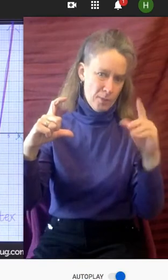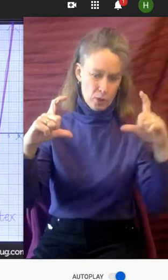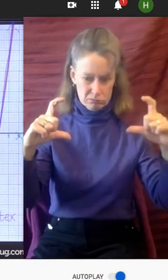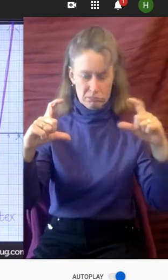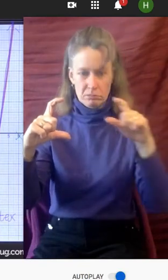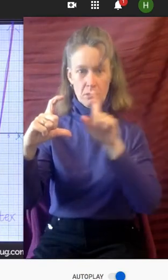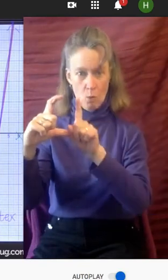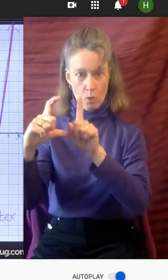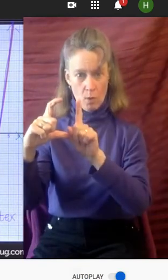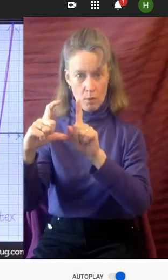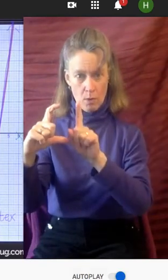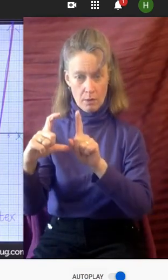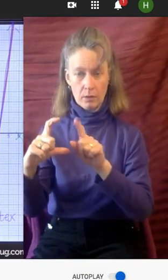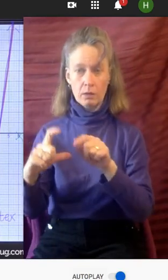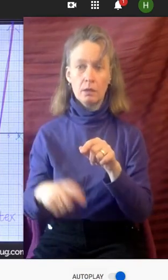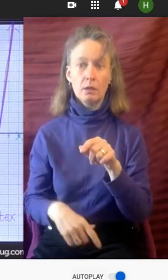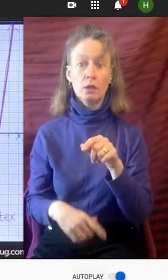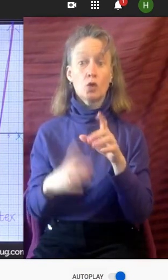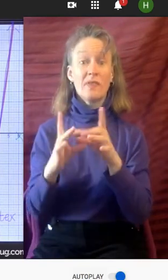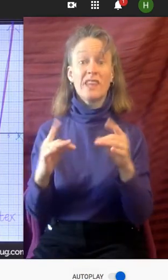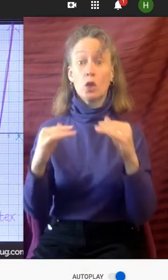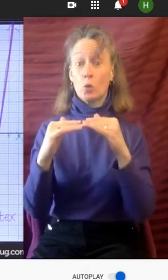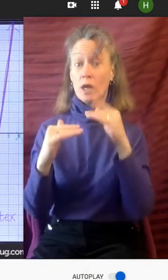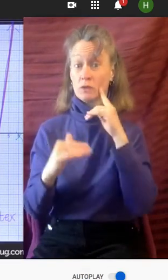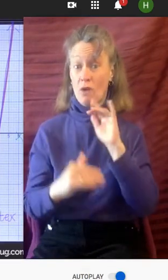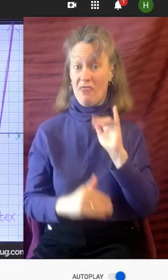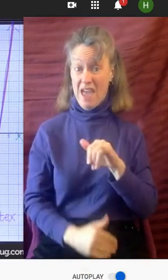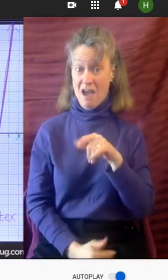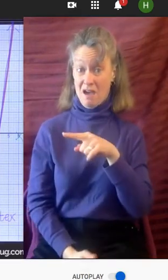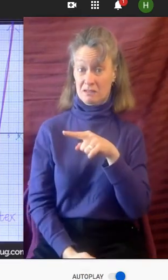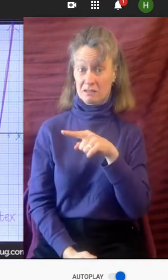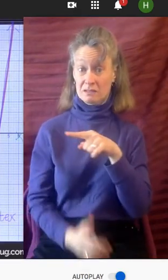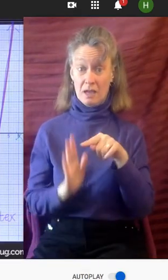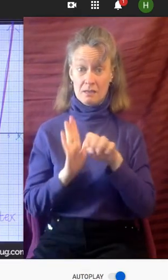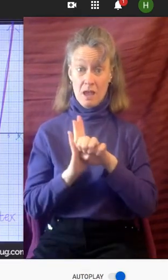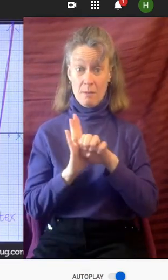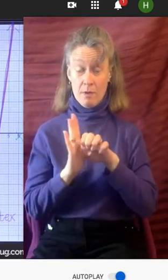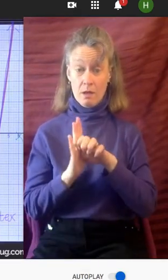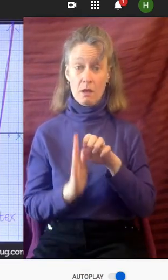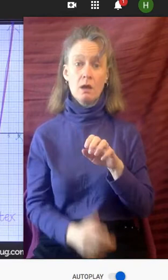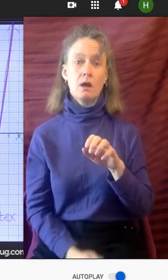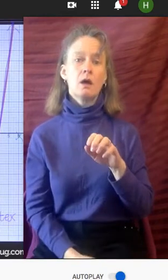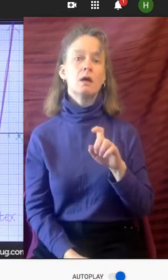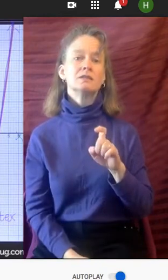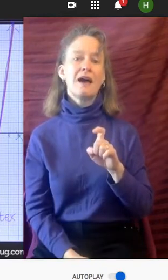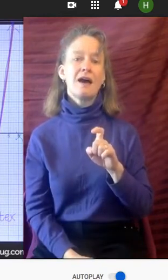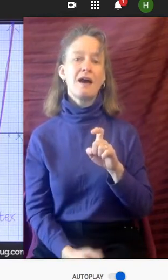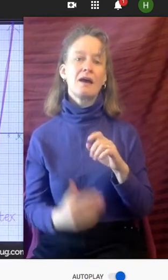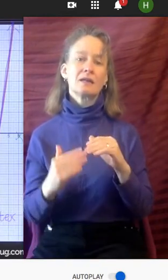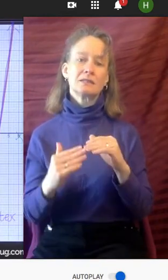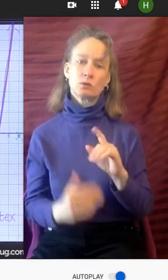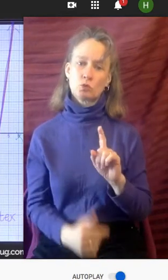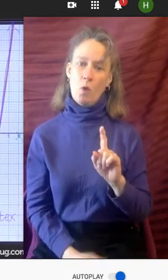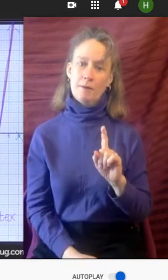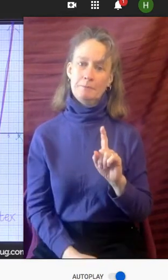case, the equation of the axis of symmetry is x equals 1.